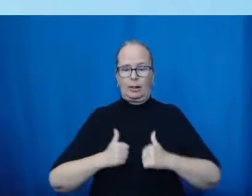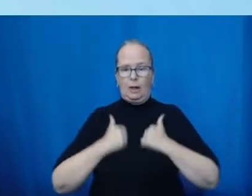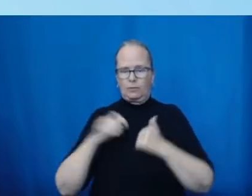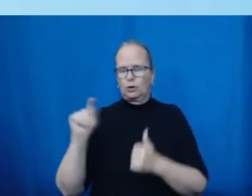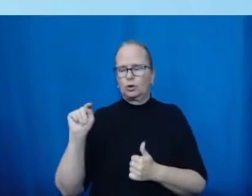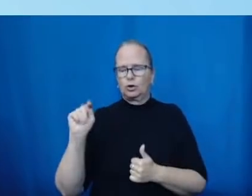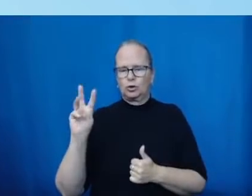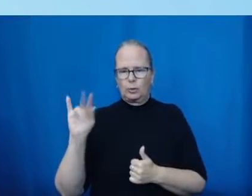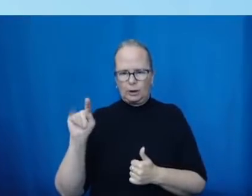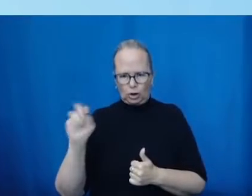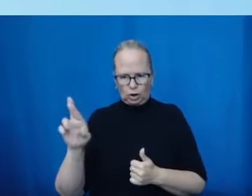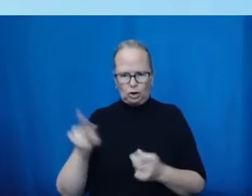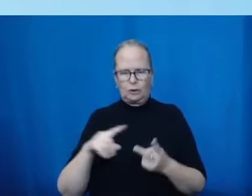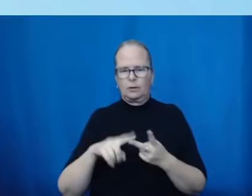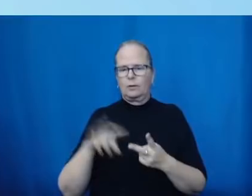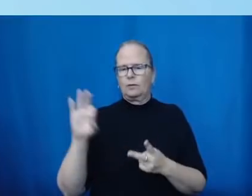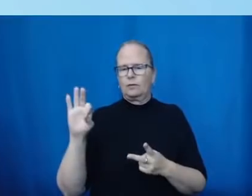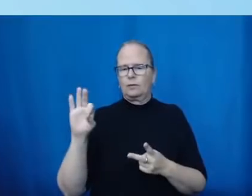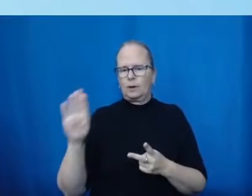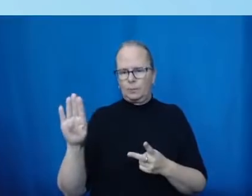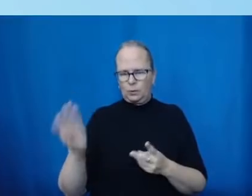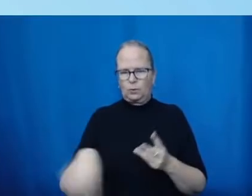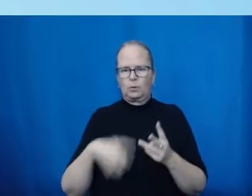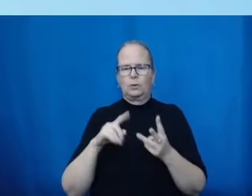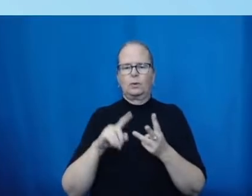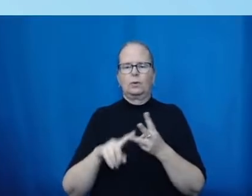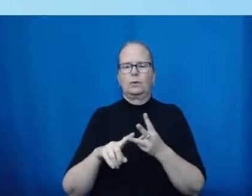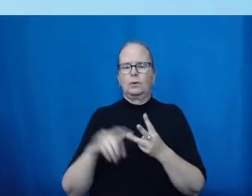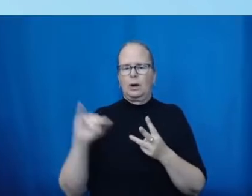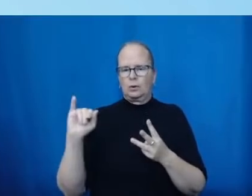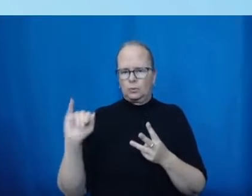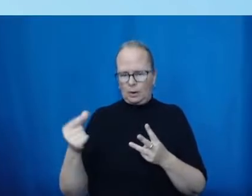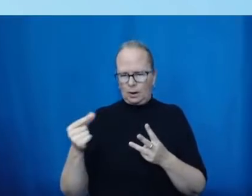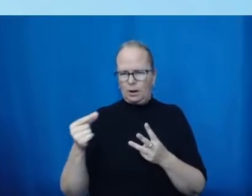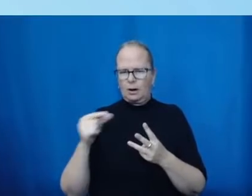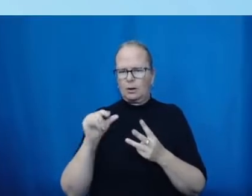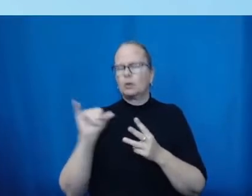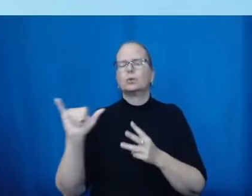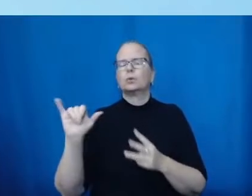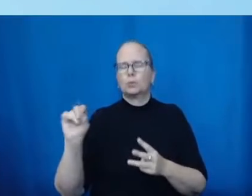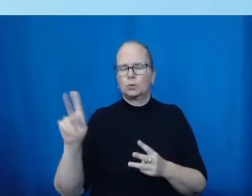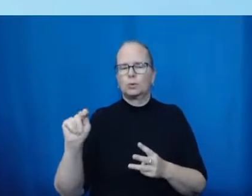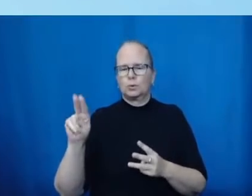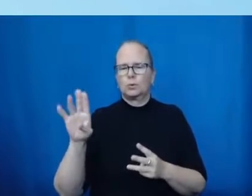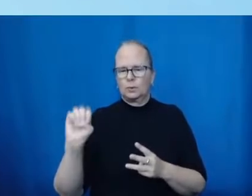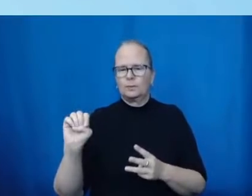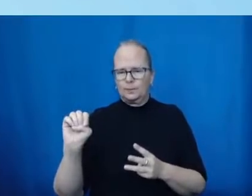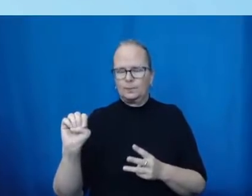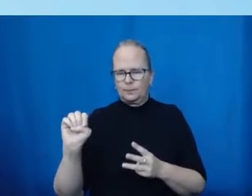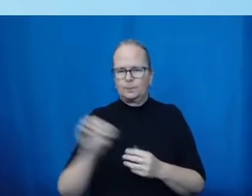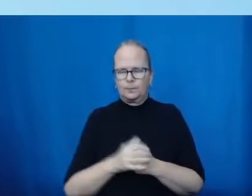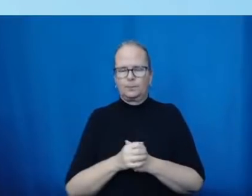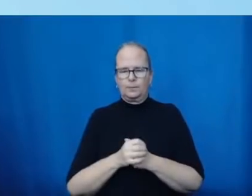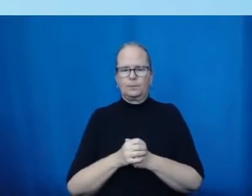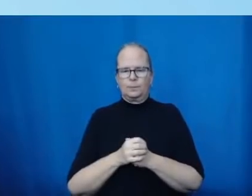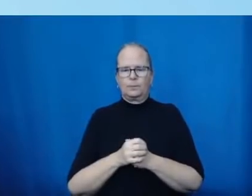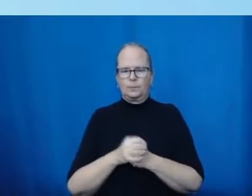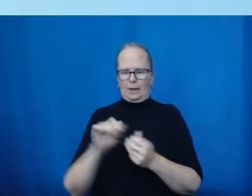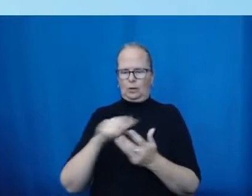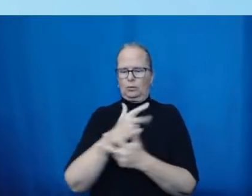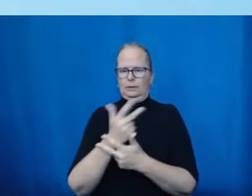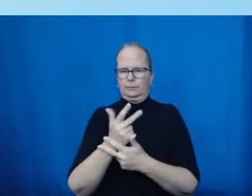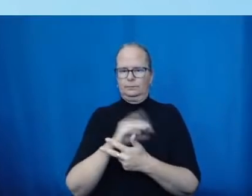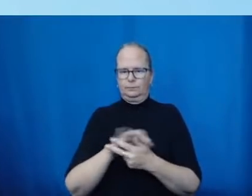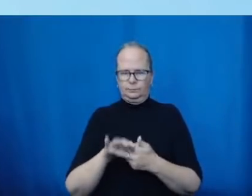briefings for all Albertans. The Protect Our Province COVID-19 briefing is a regular panel of doctors and experts. We will endeavour to bring